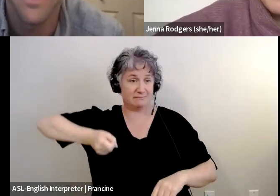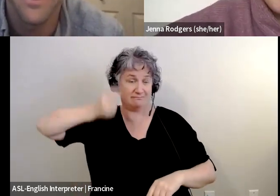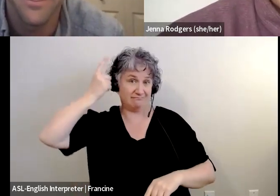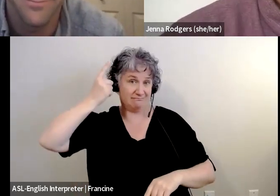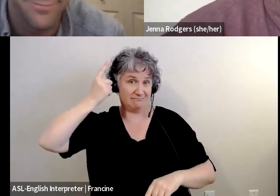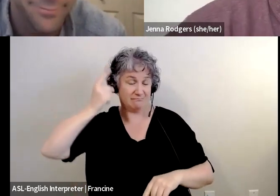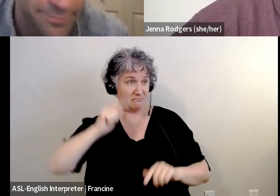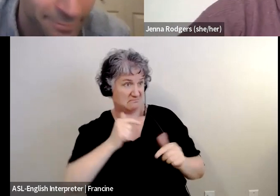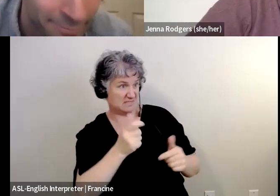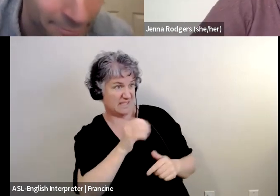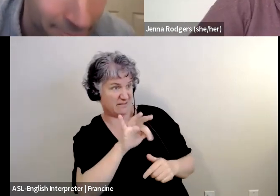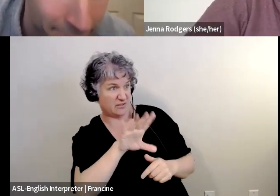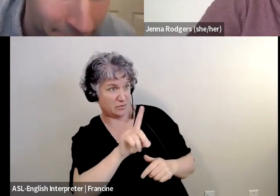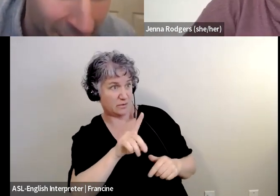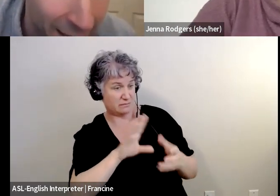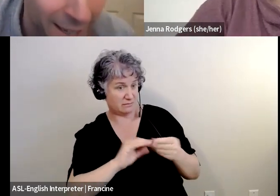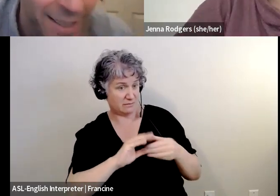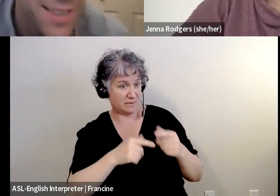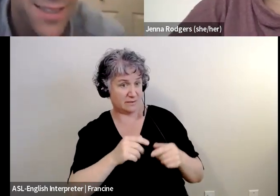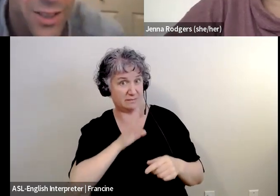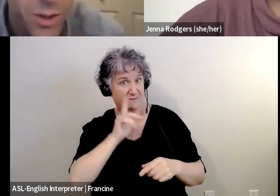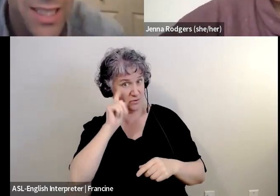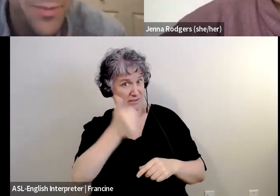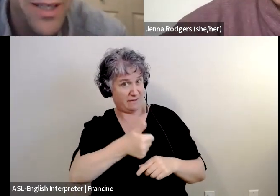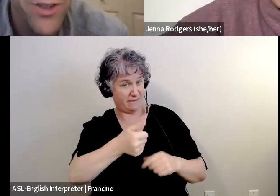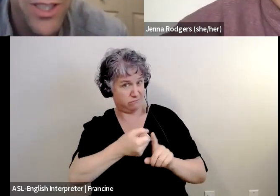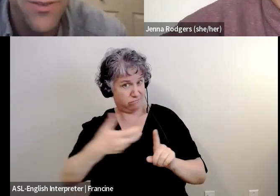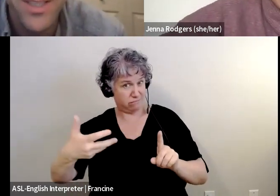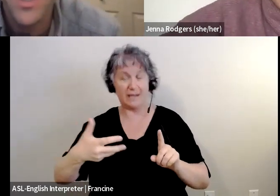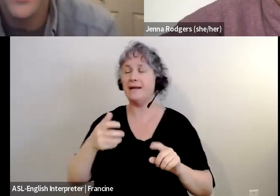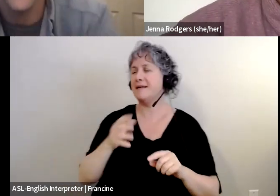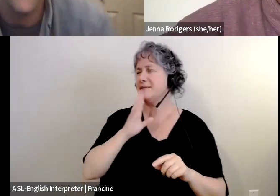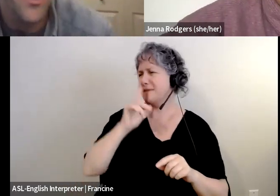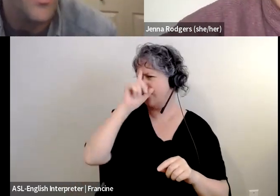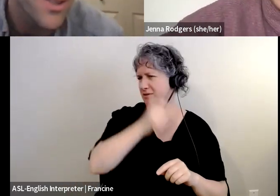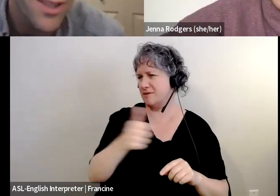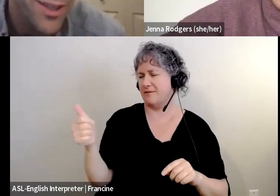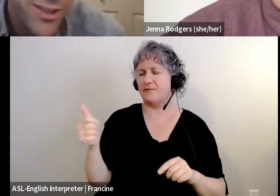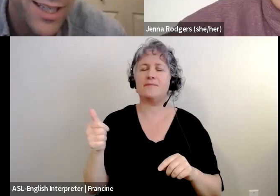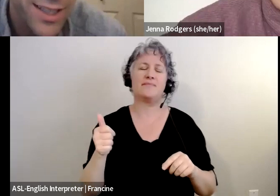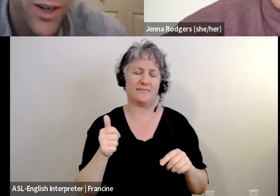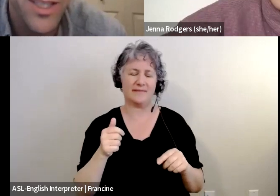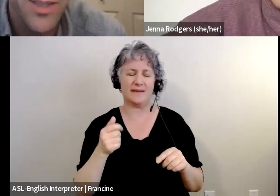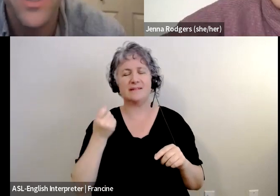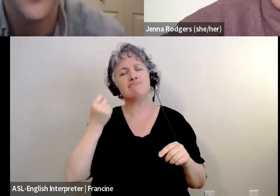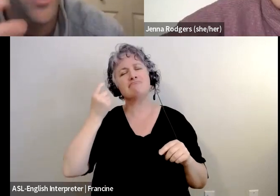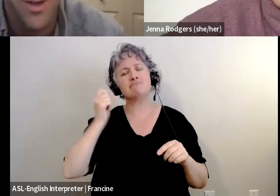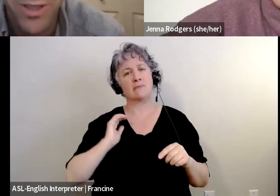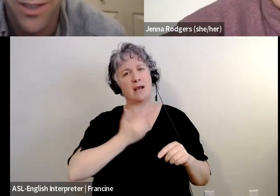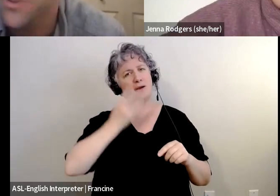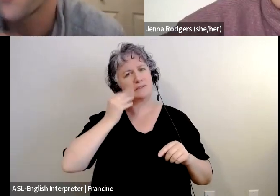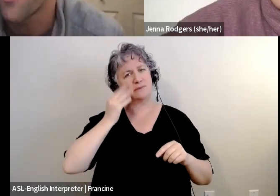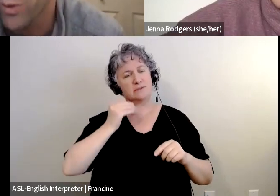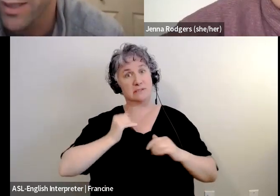Stafford, do you want to pick up with speak for yourself? Yes. So again, speaking for yourself, this is again around understanding that our experiences are